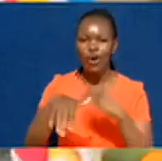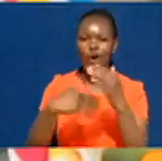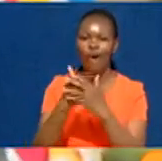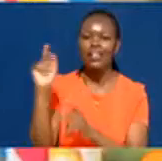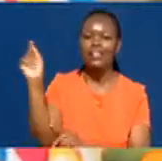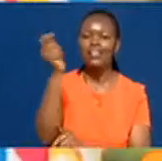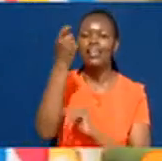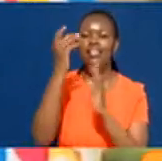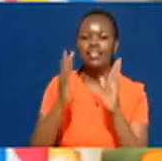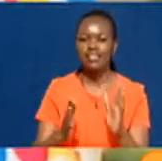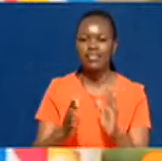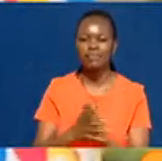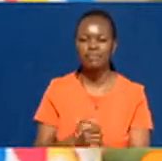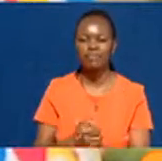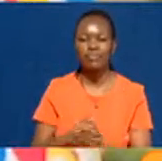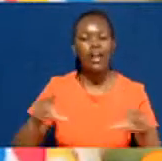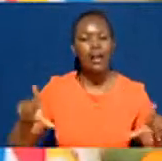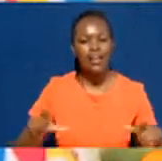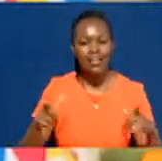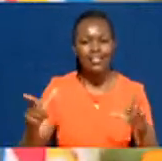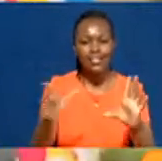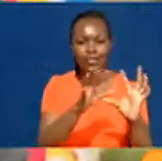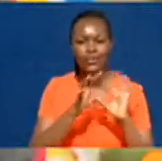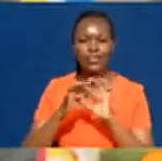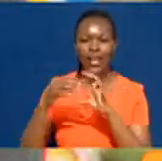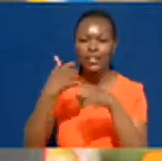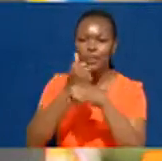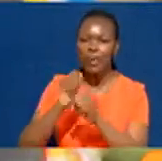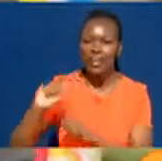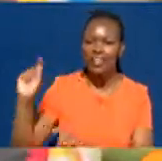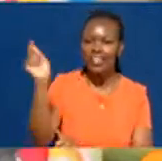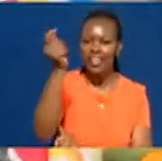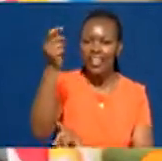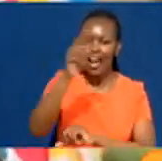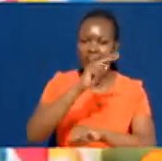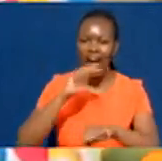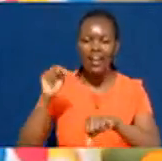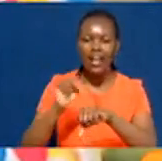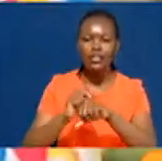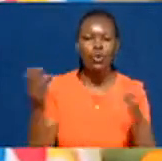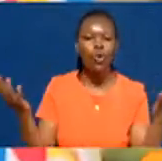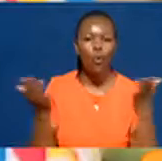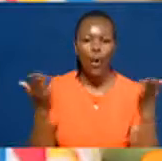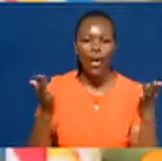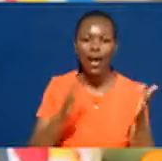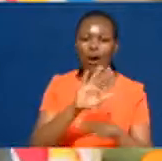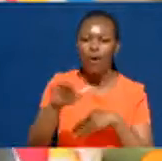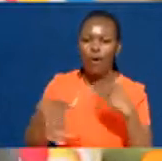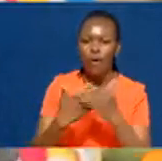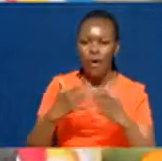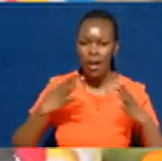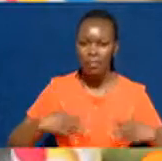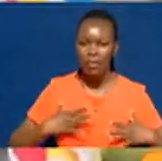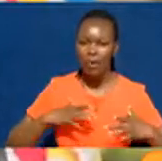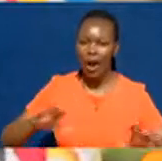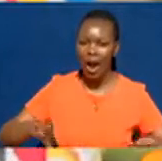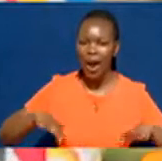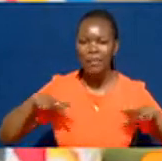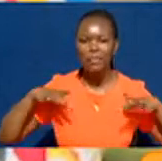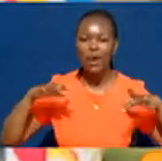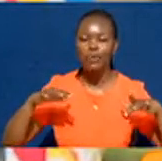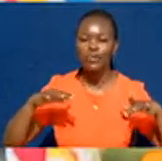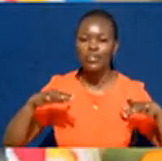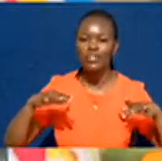Let us unite to make Kenya a nation where everyone shall be proud to call